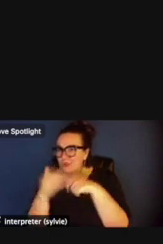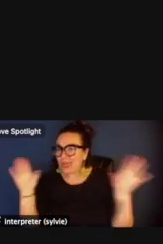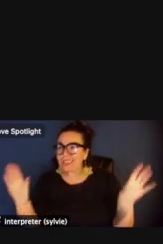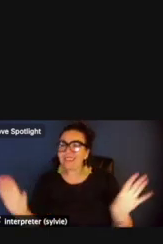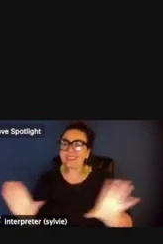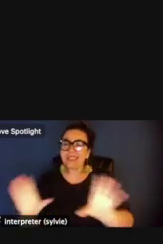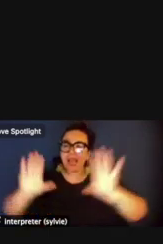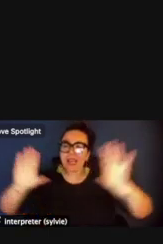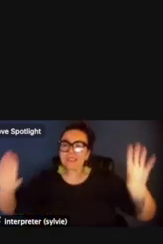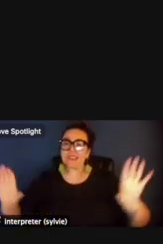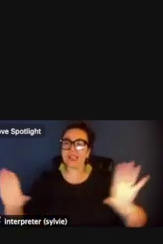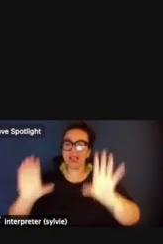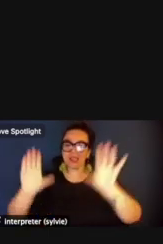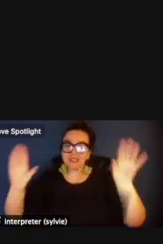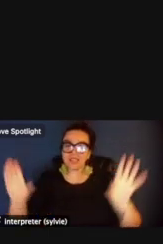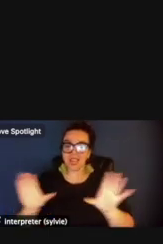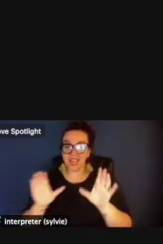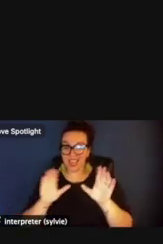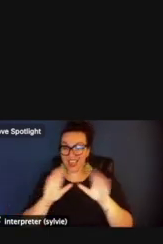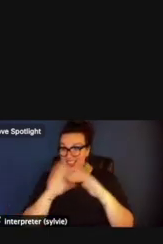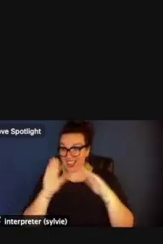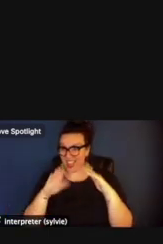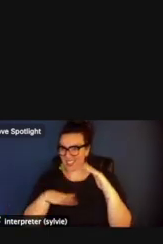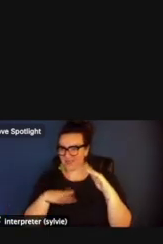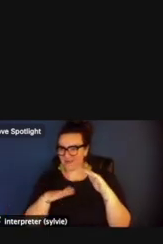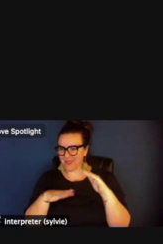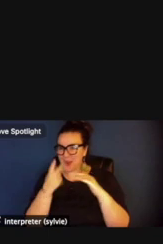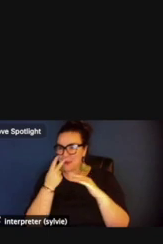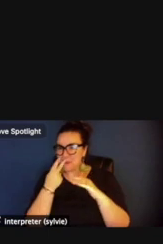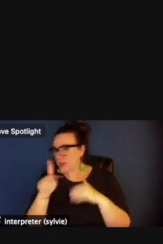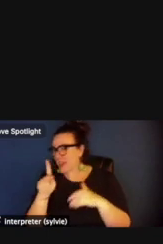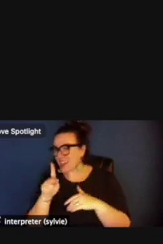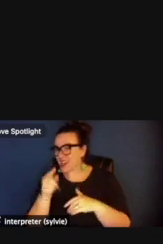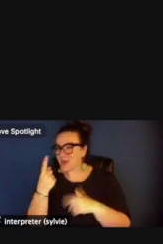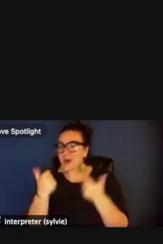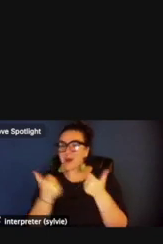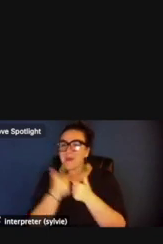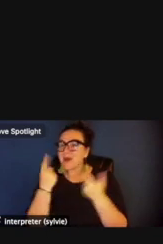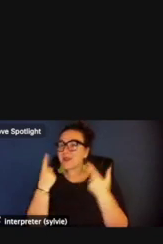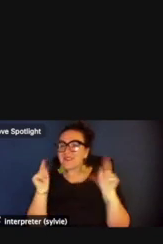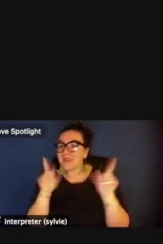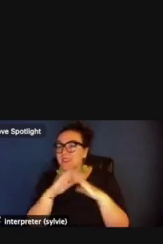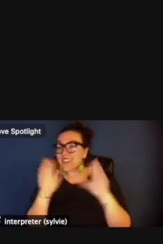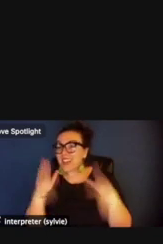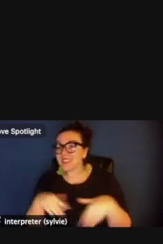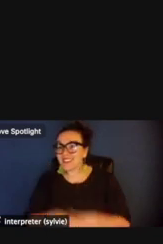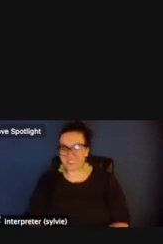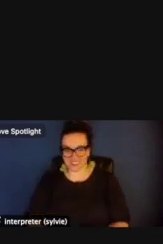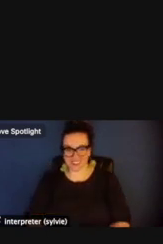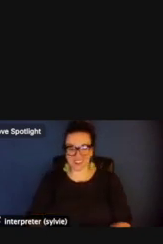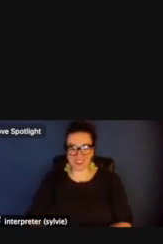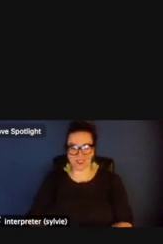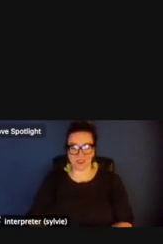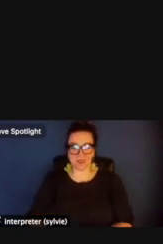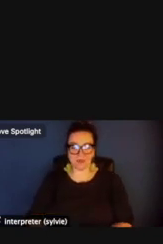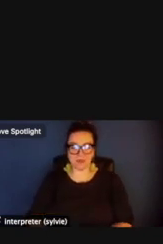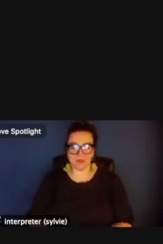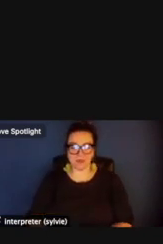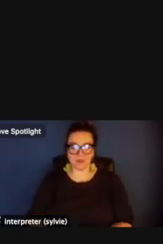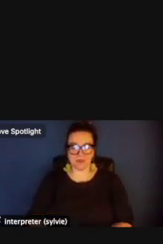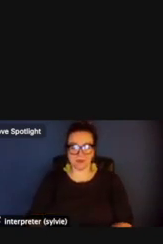decorative. And the house at the bottom, the pink one, is one of their what? Most what? Famous house. Right.